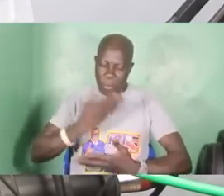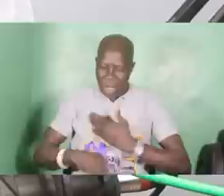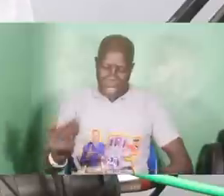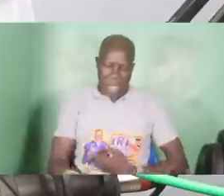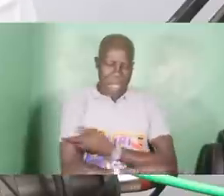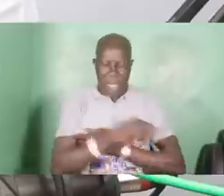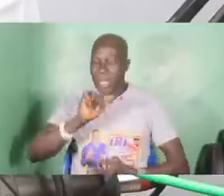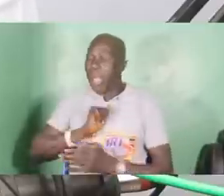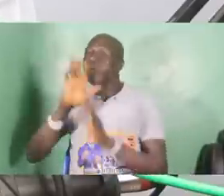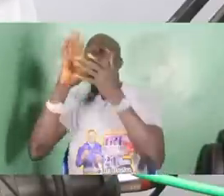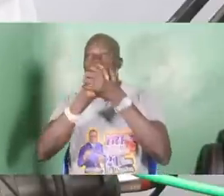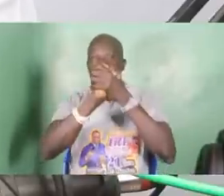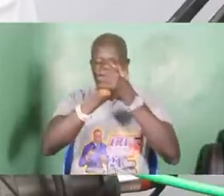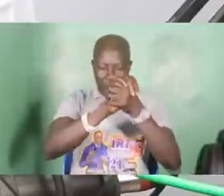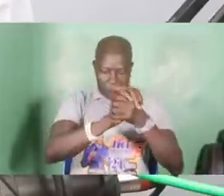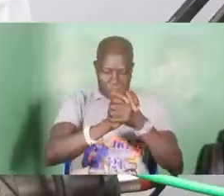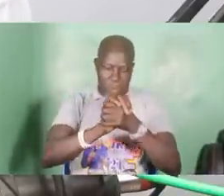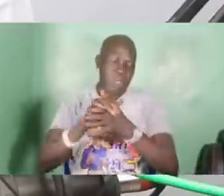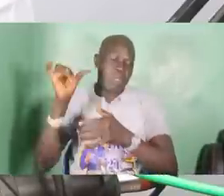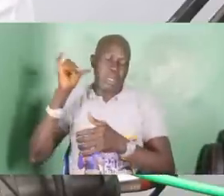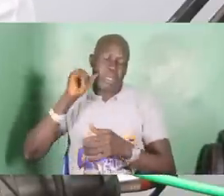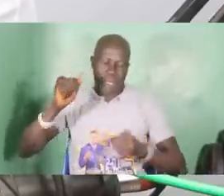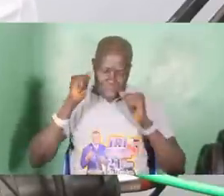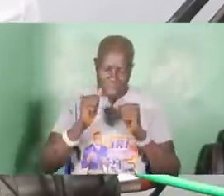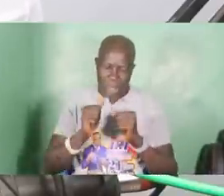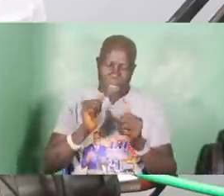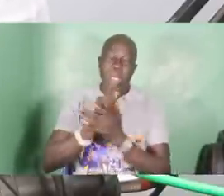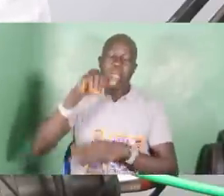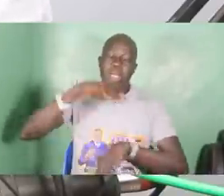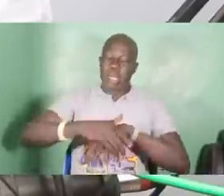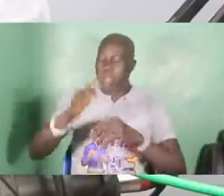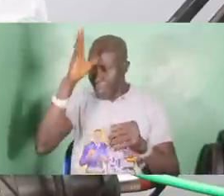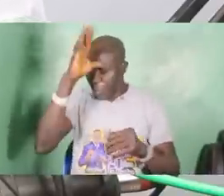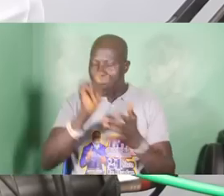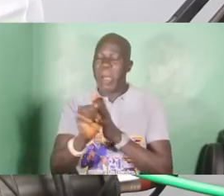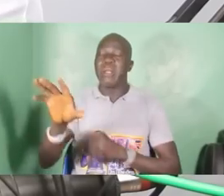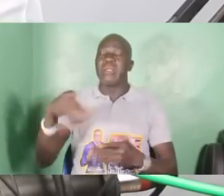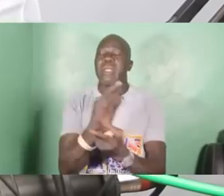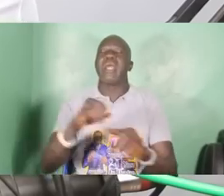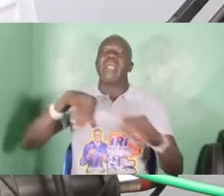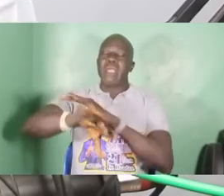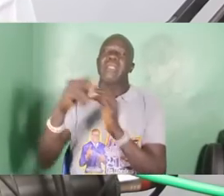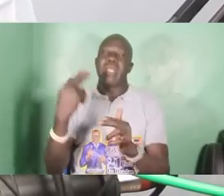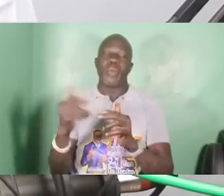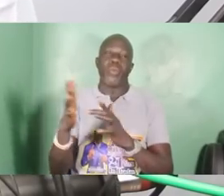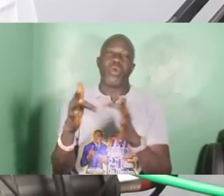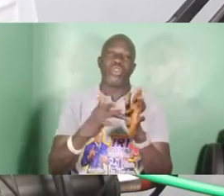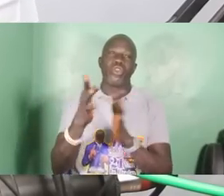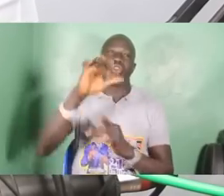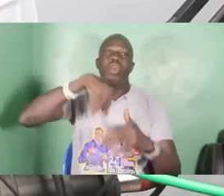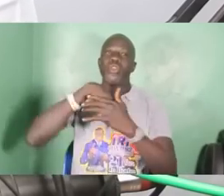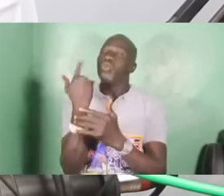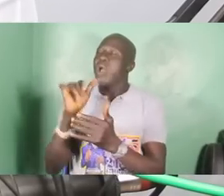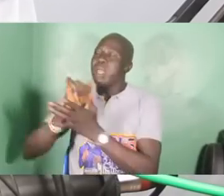I greet you. Congratulations. Yesterday was great. For Baba the life. In the name of Jesus. In